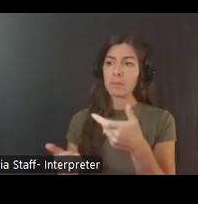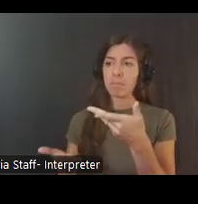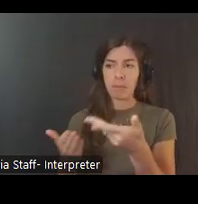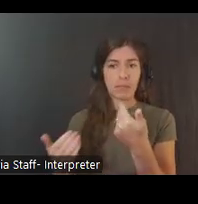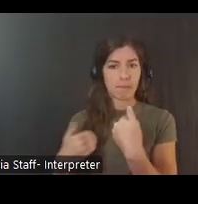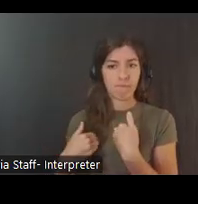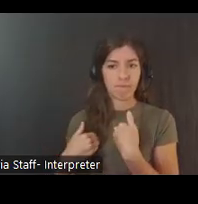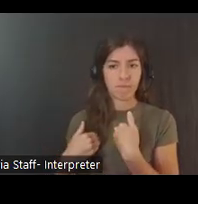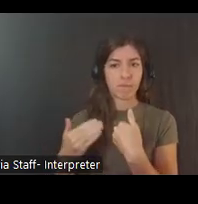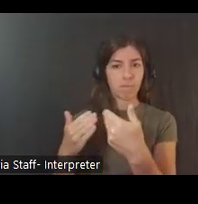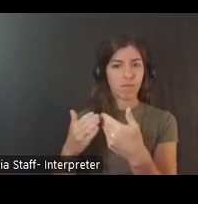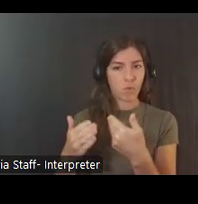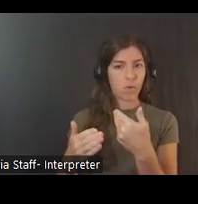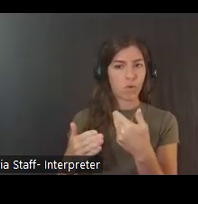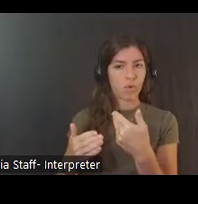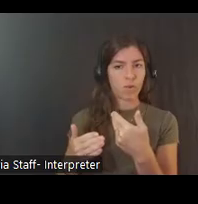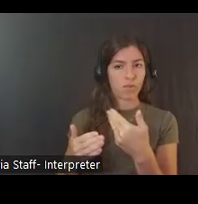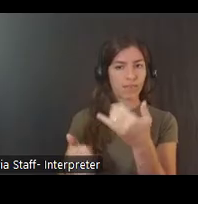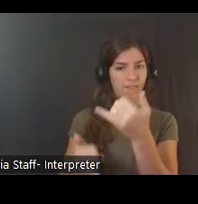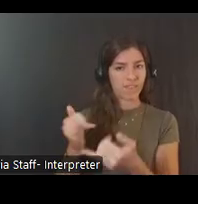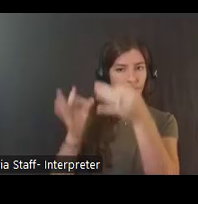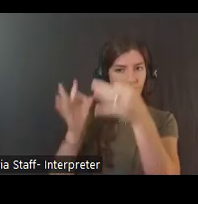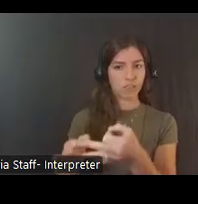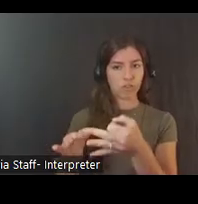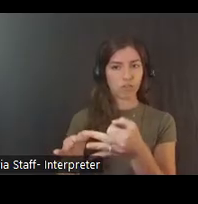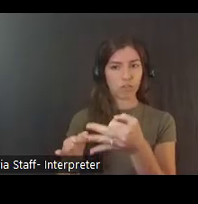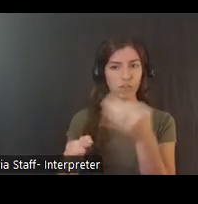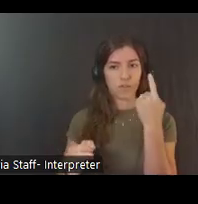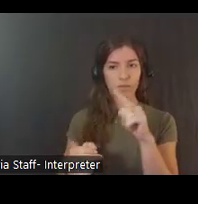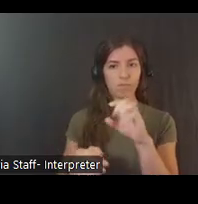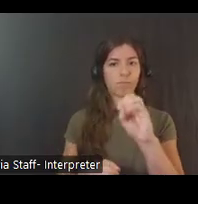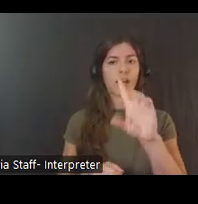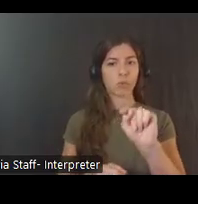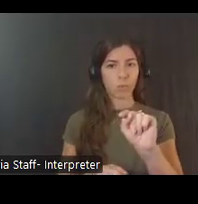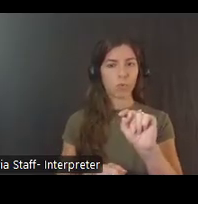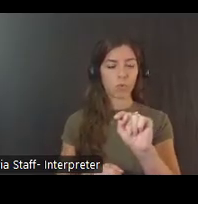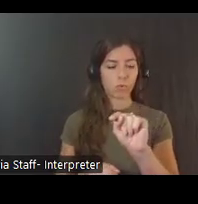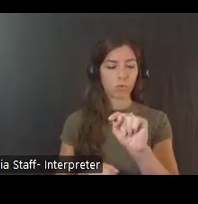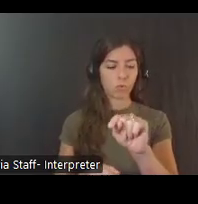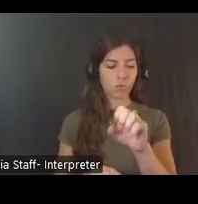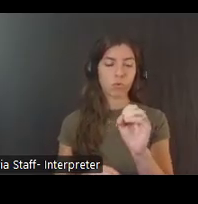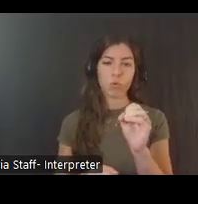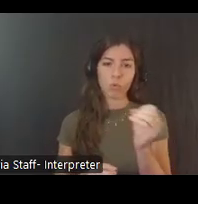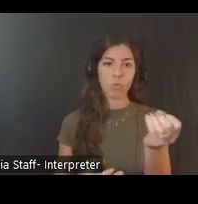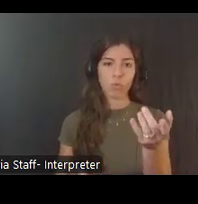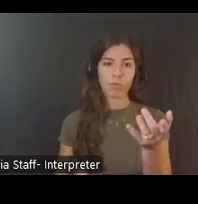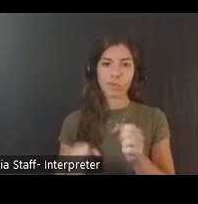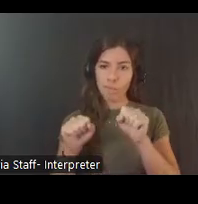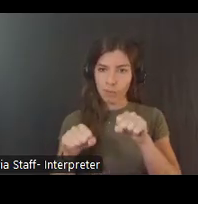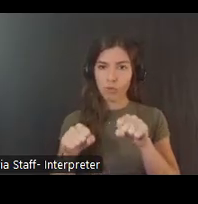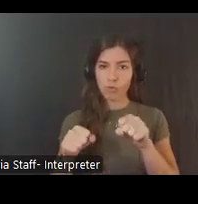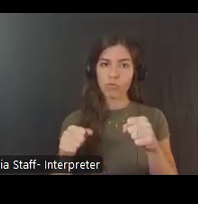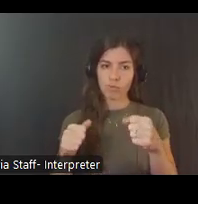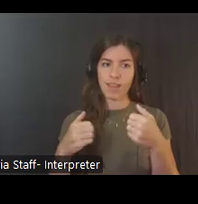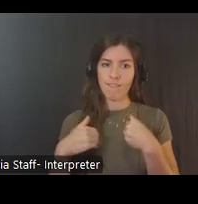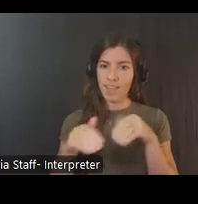it before, 'cause our final decision is for October. So there's a potential that we could have